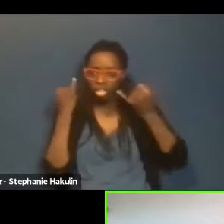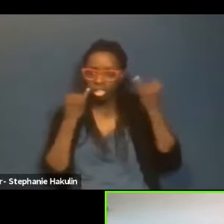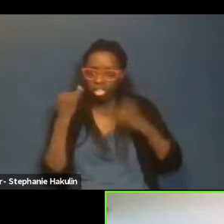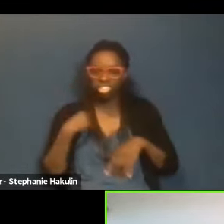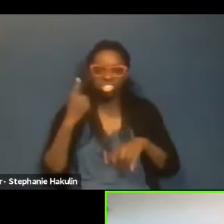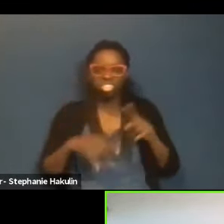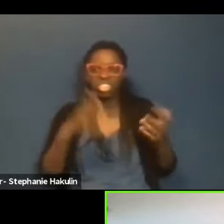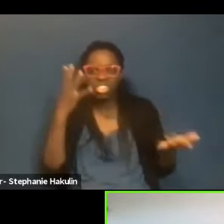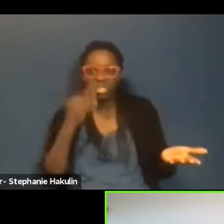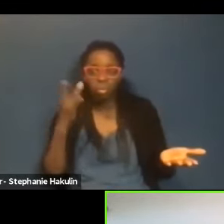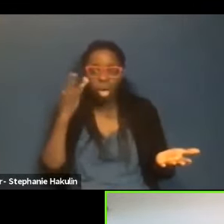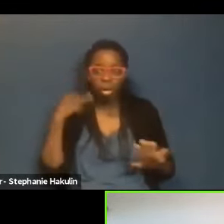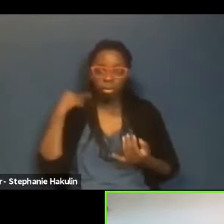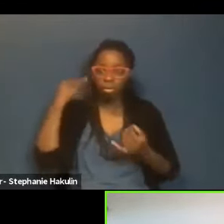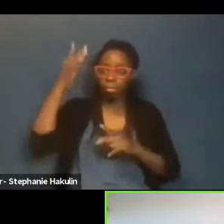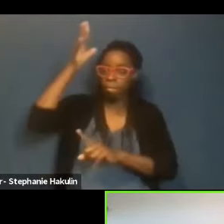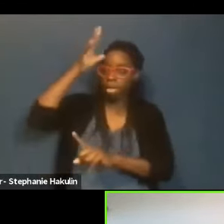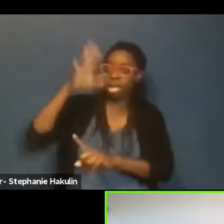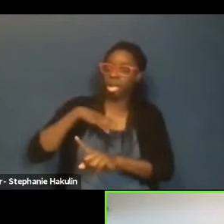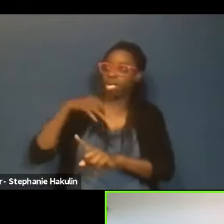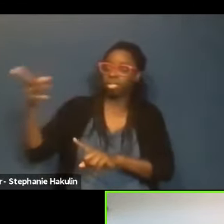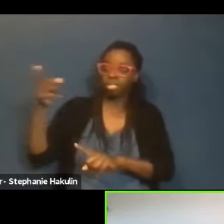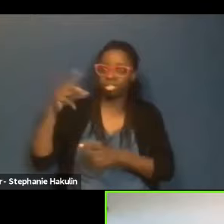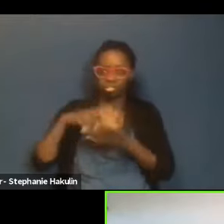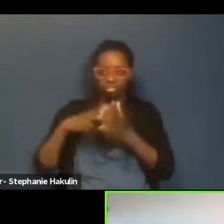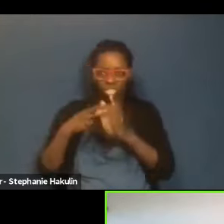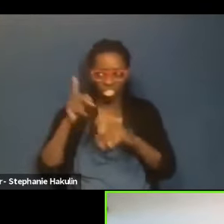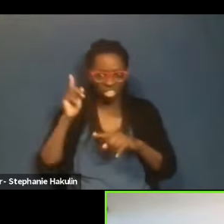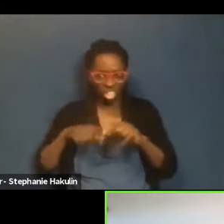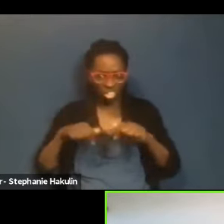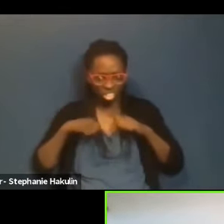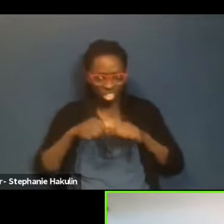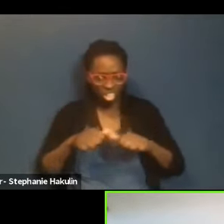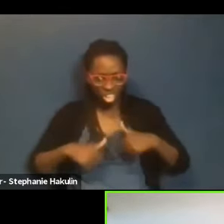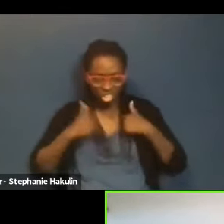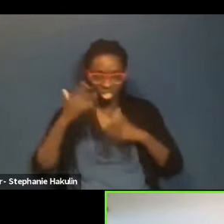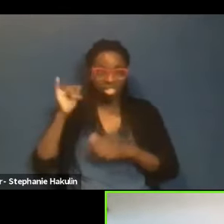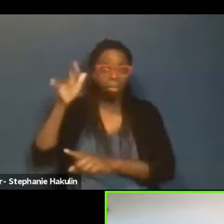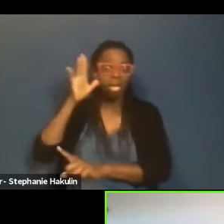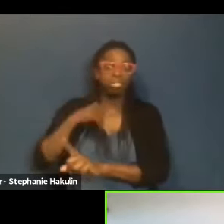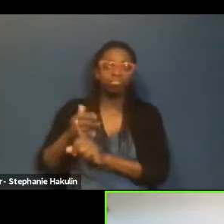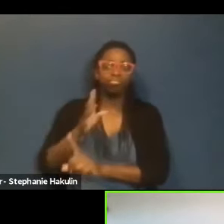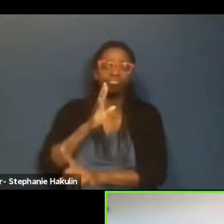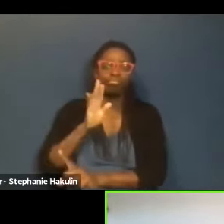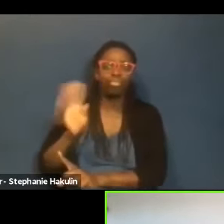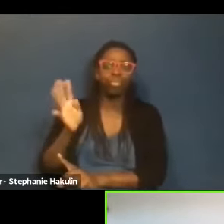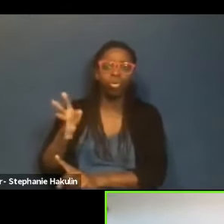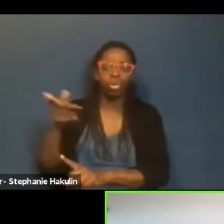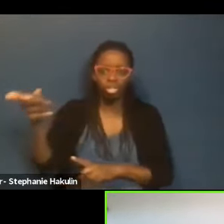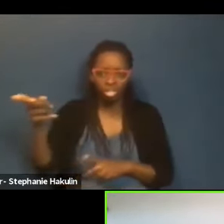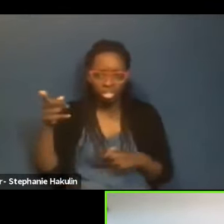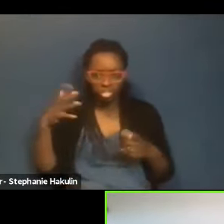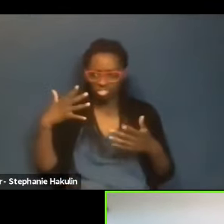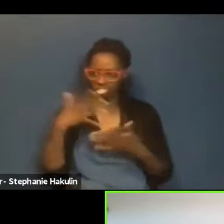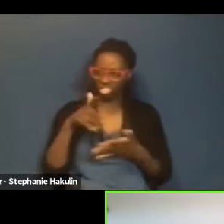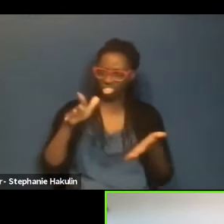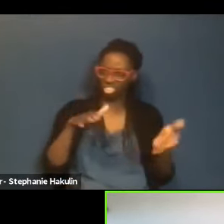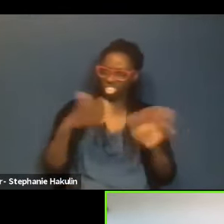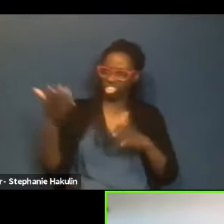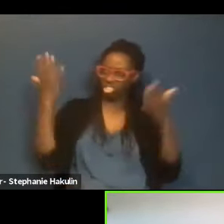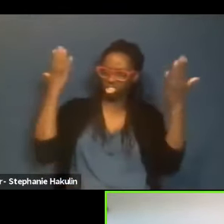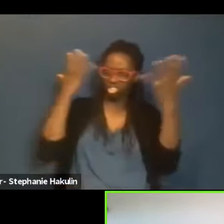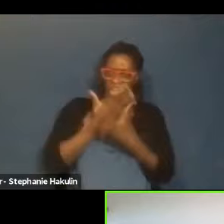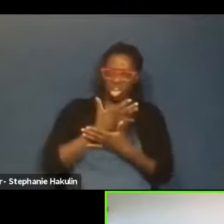for the same reason, because you are afraid of the dark. Please do not compare your sleep deprivation to